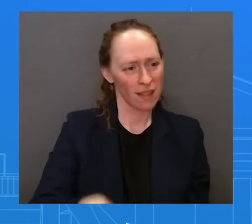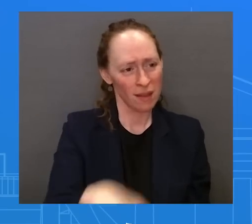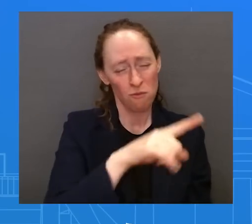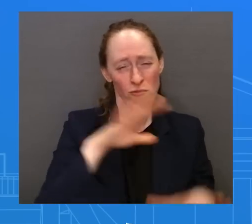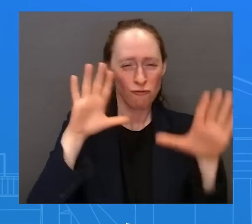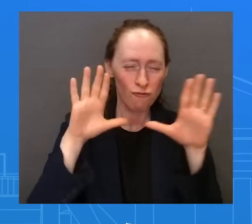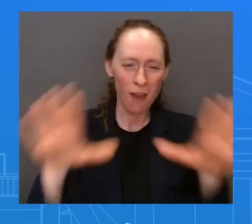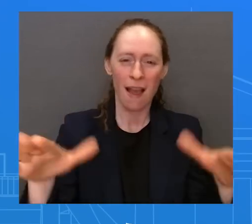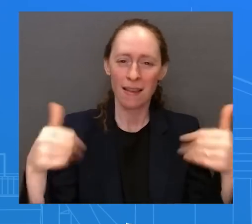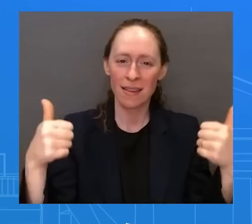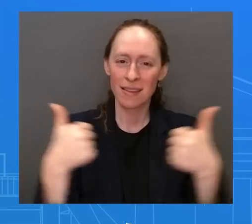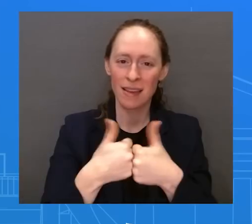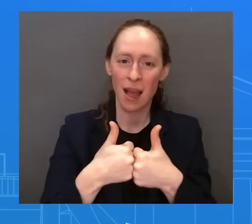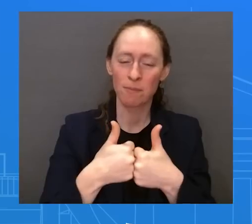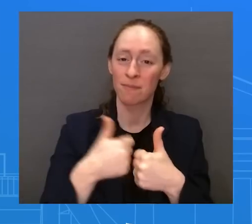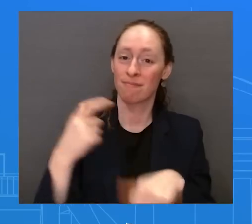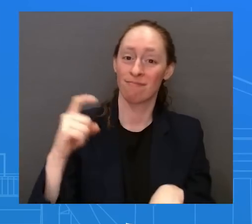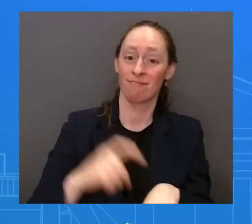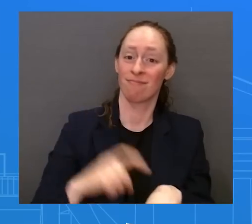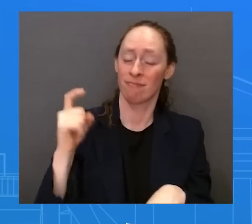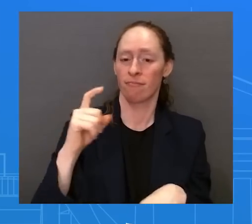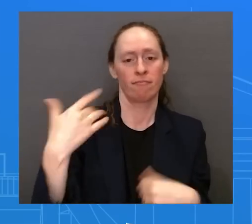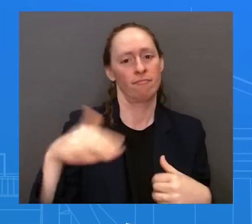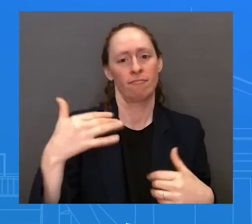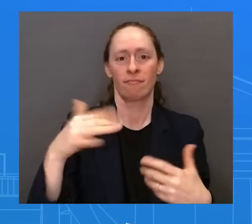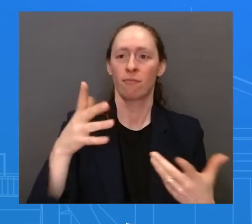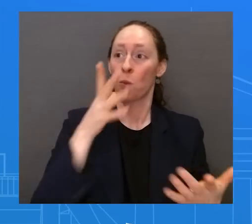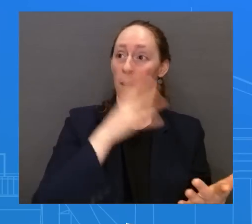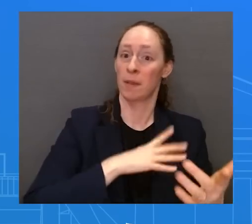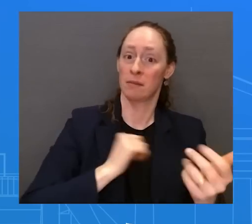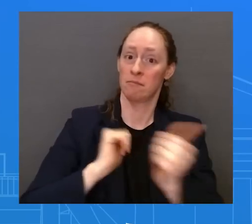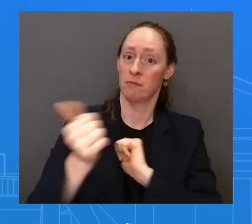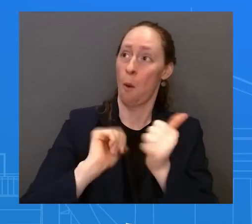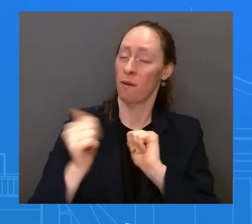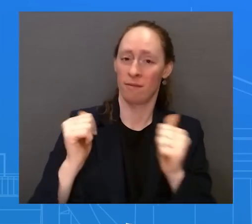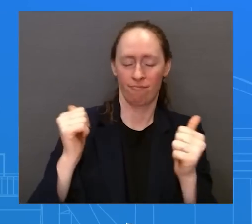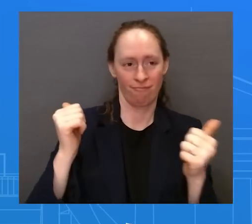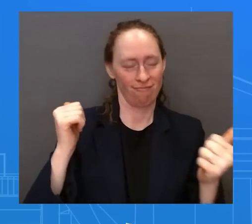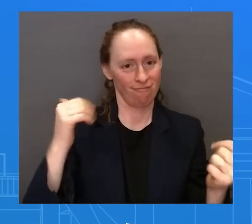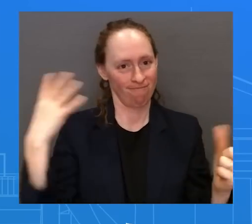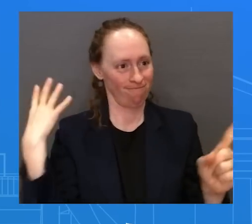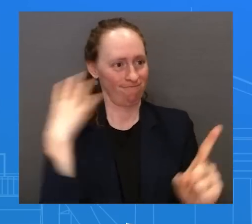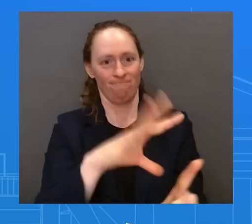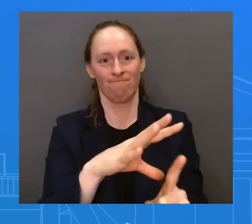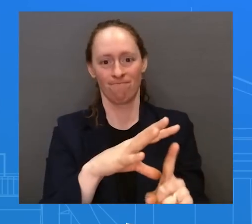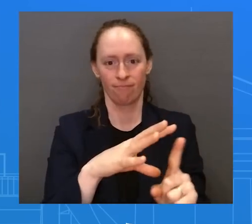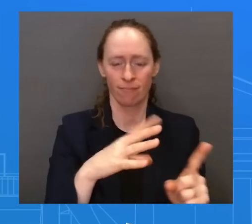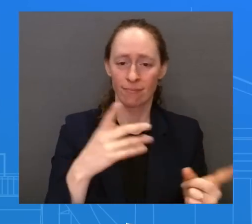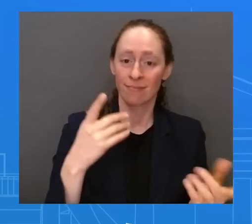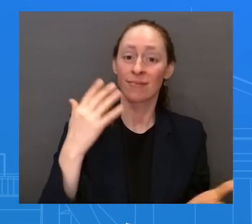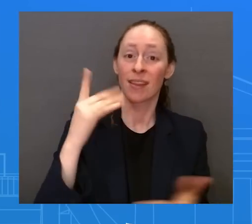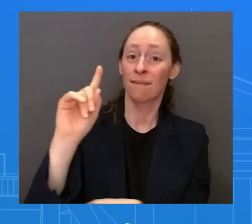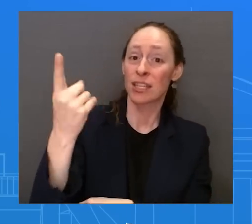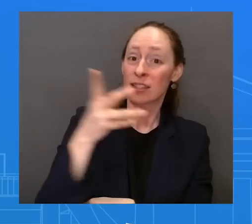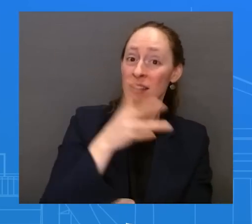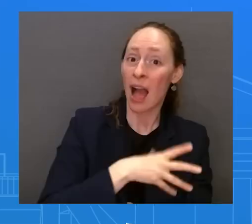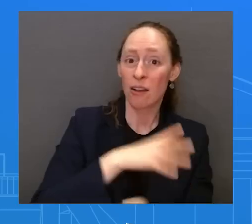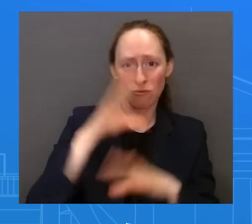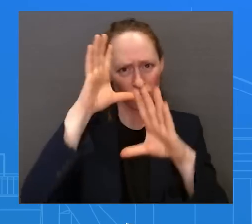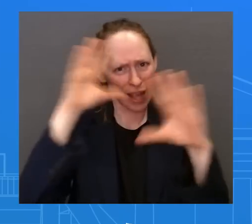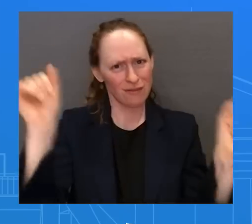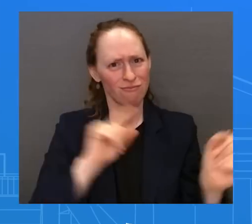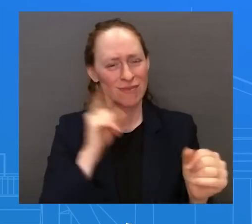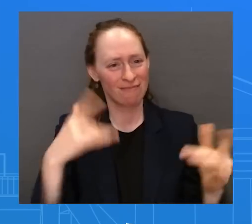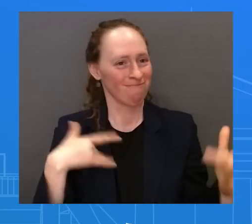women's sports in history something both the first lady and as you know the president have talked about they feel very passionate about that